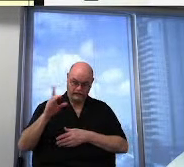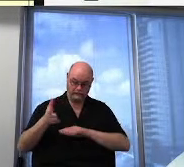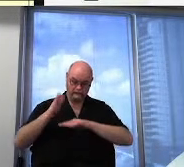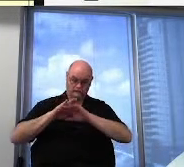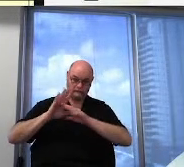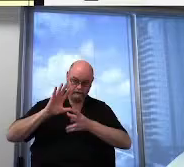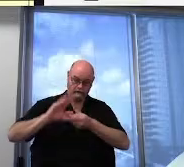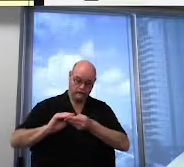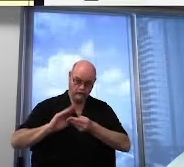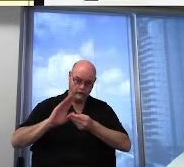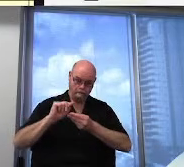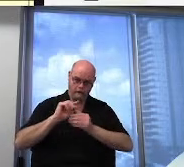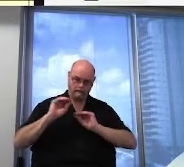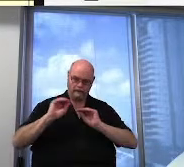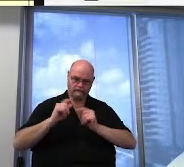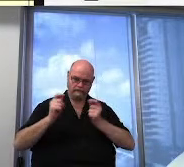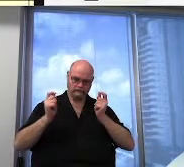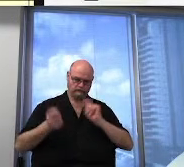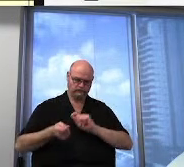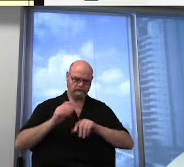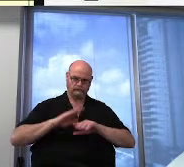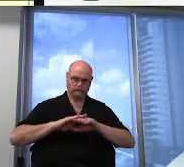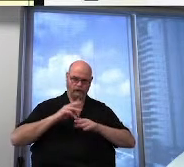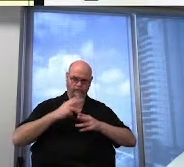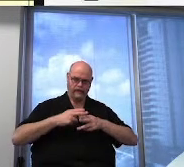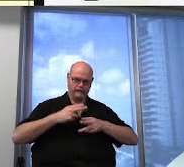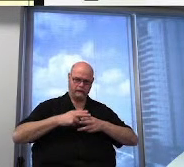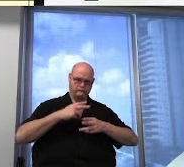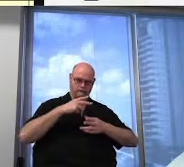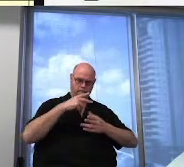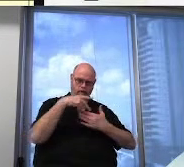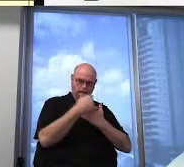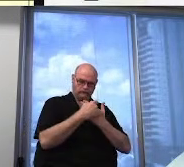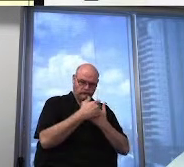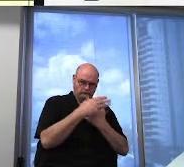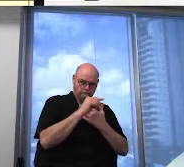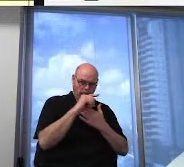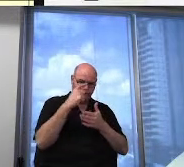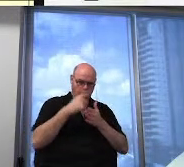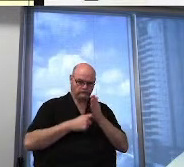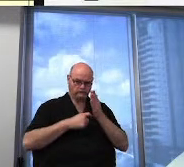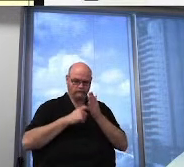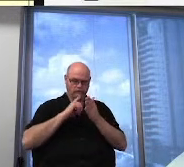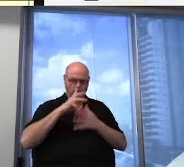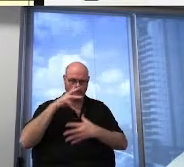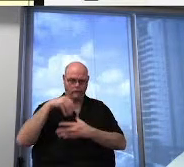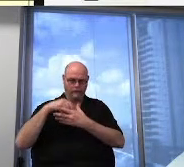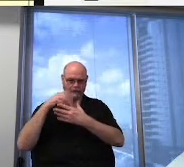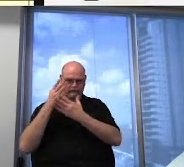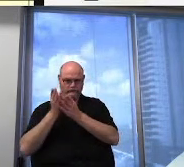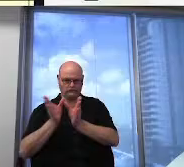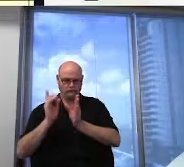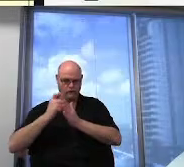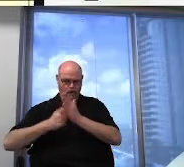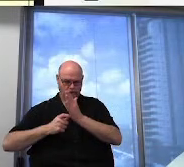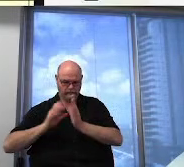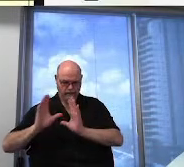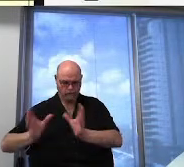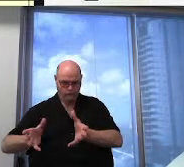28. But there's nothing changes on any named project. All those cost increases come into general cost